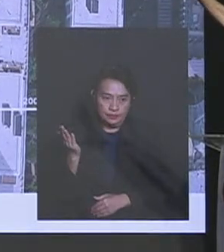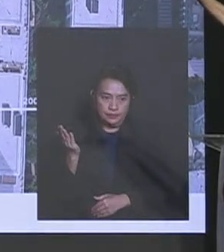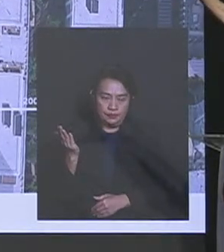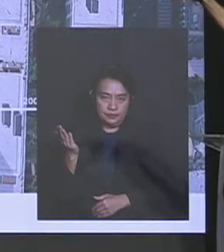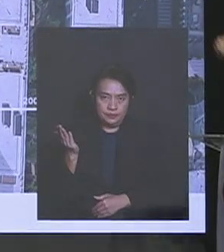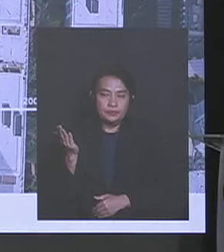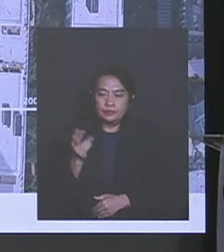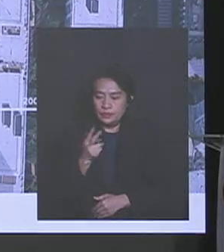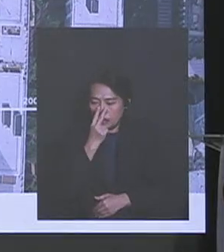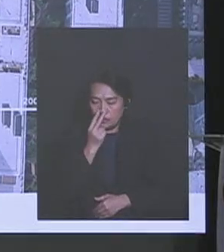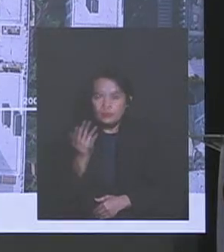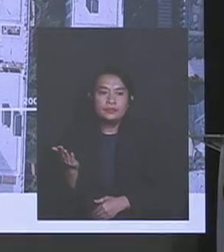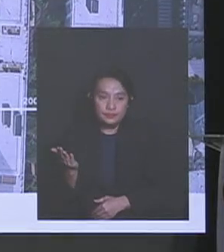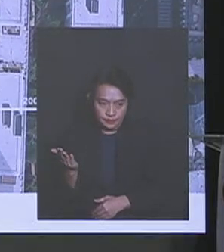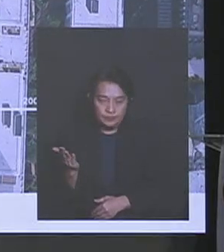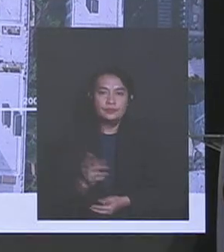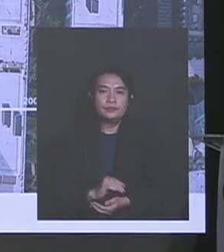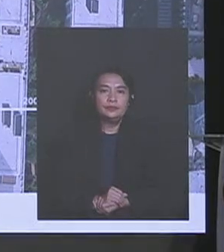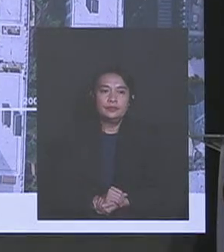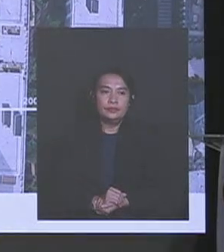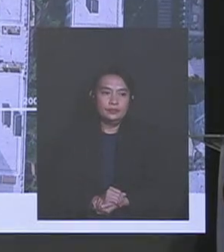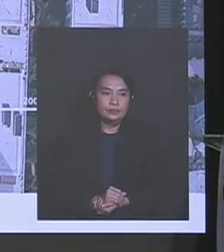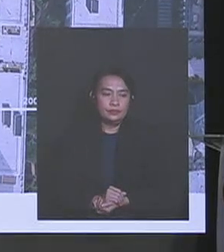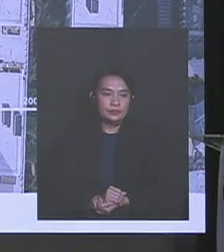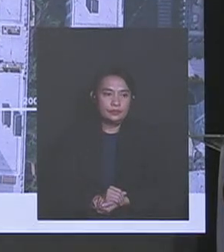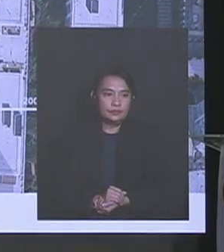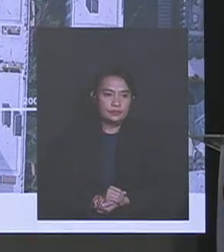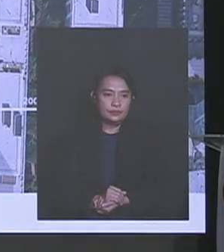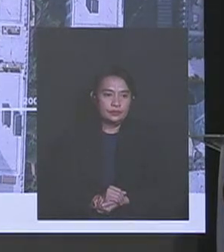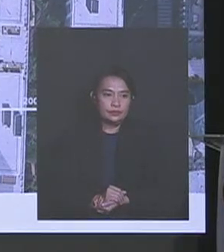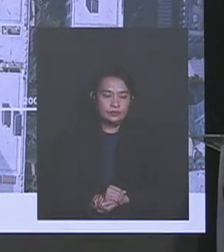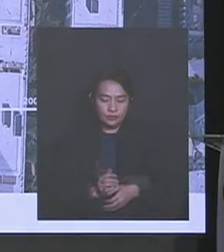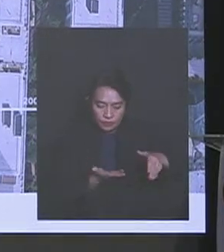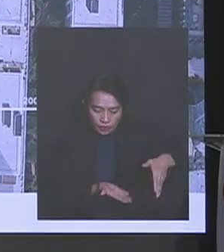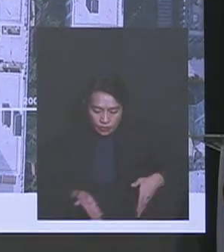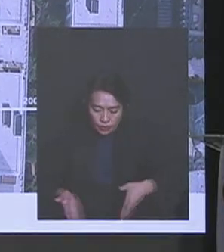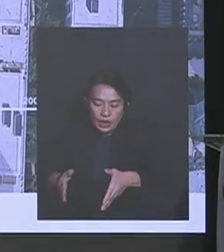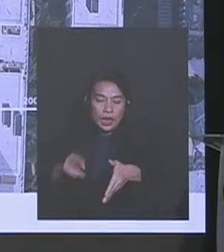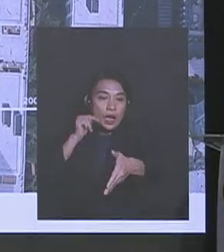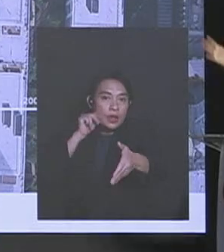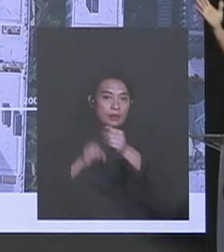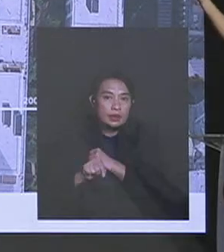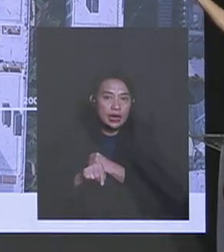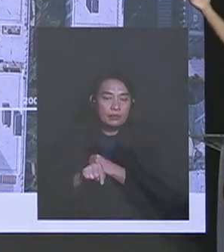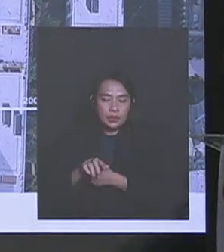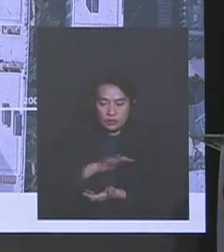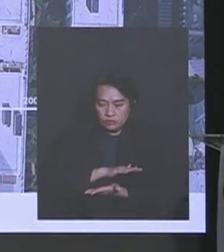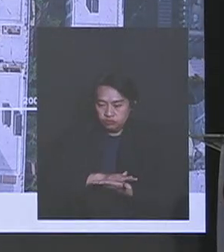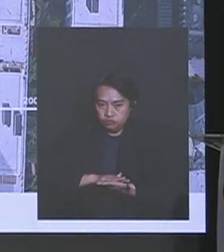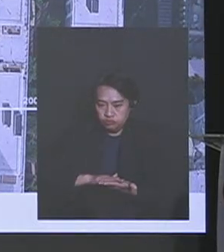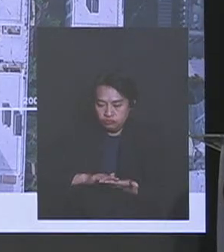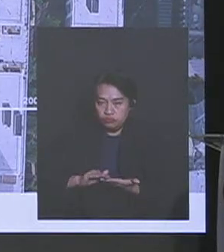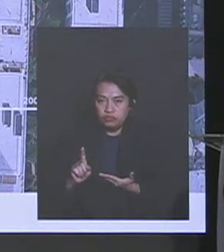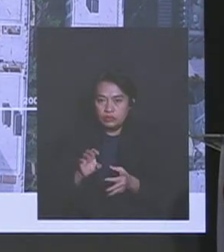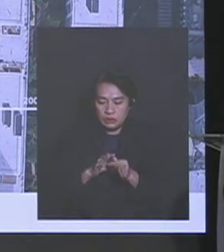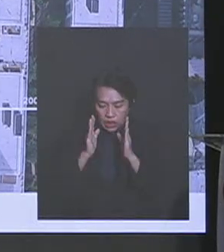River is clean enough to swim in, they're kind of setting the infrastructure and putting it in place for the eventual